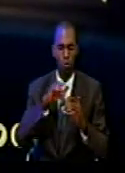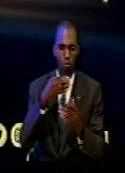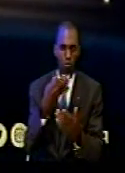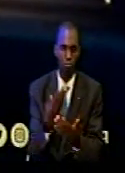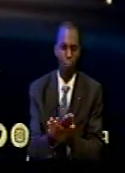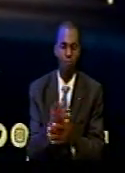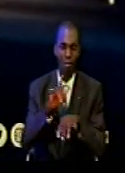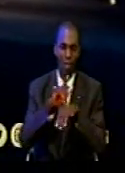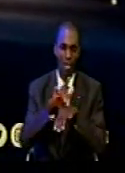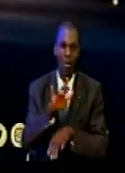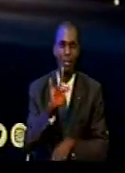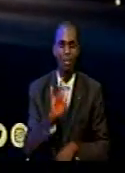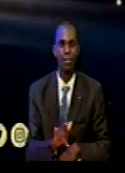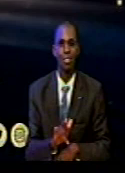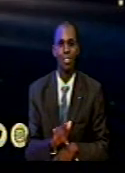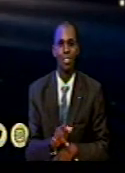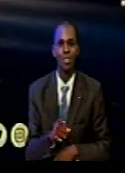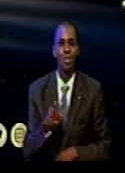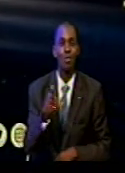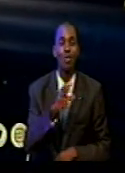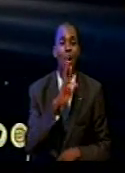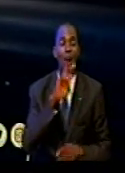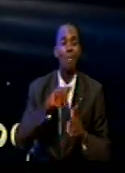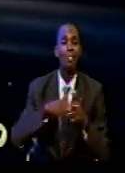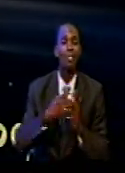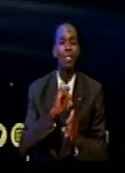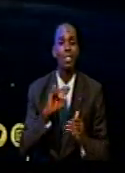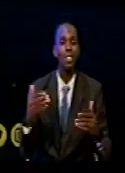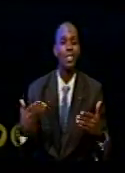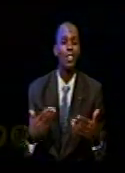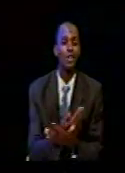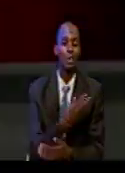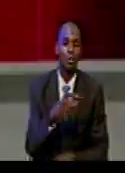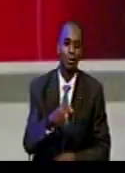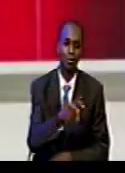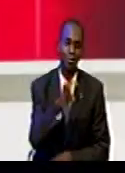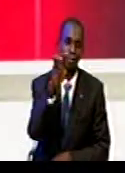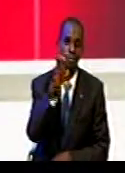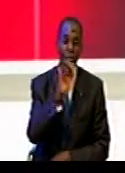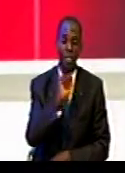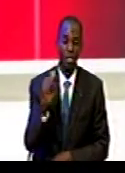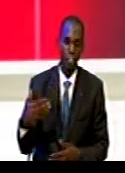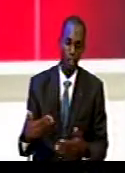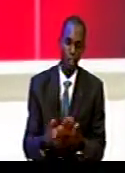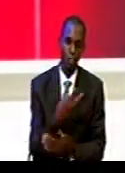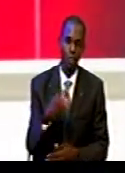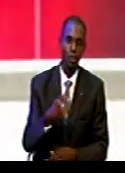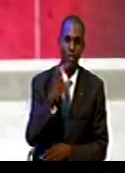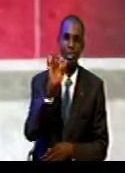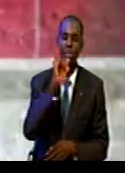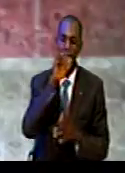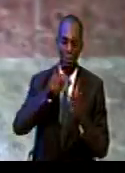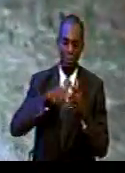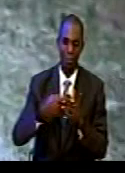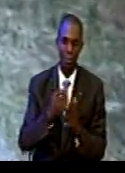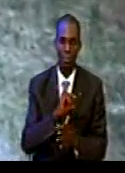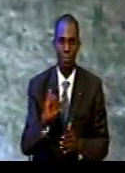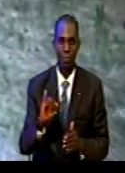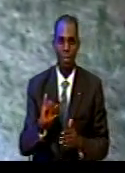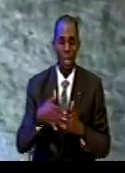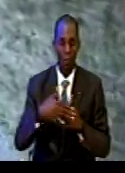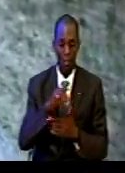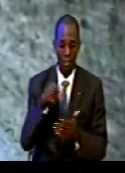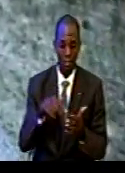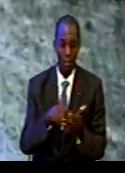new decision to attend early. Join us. You are beginning a new journey. A new